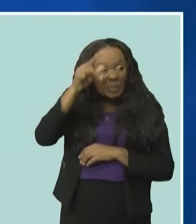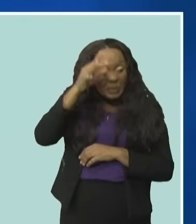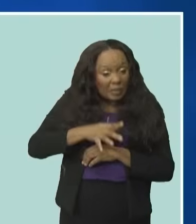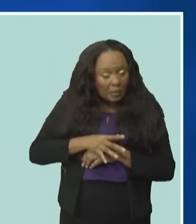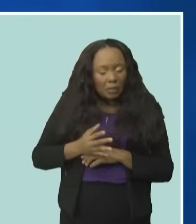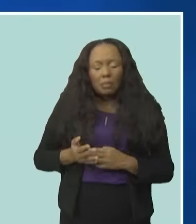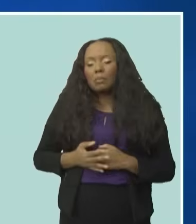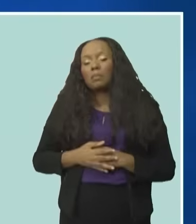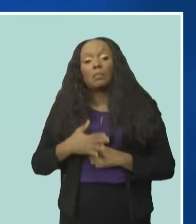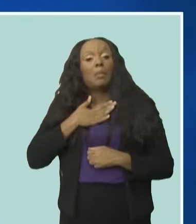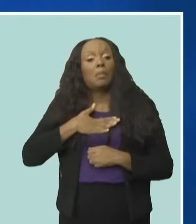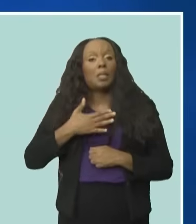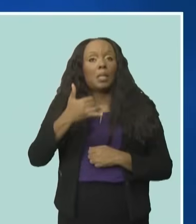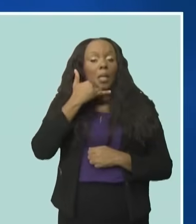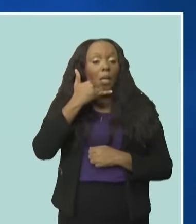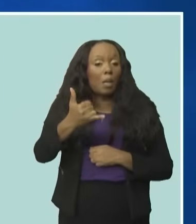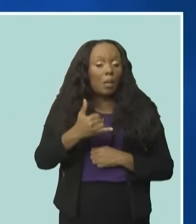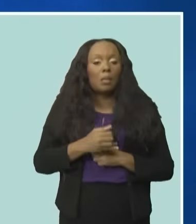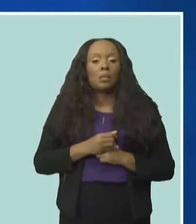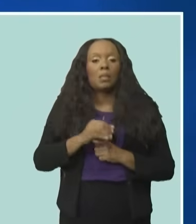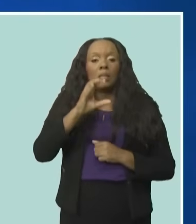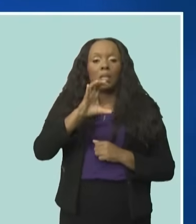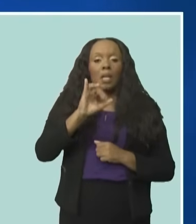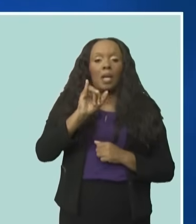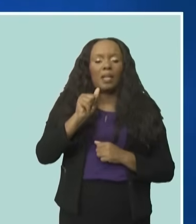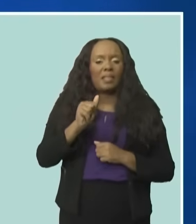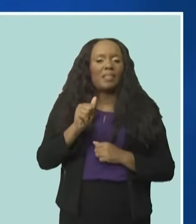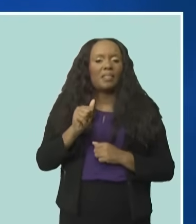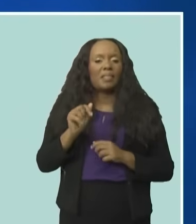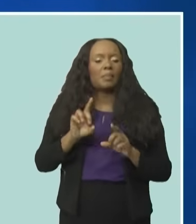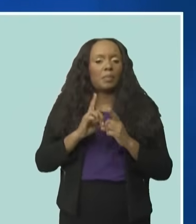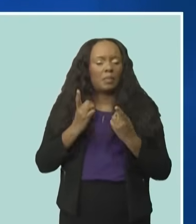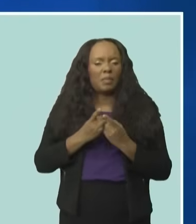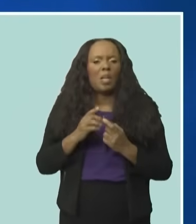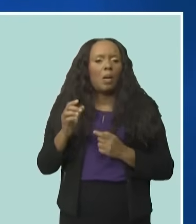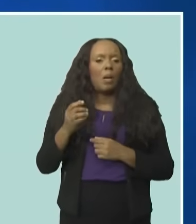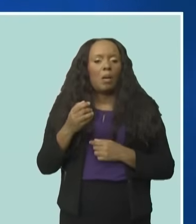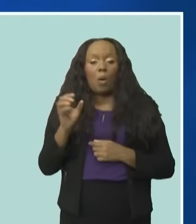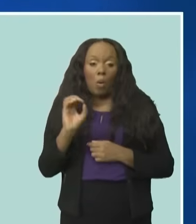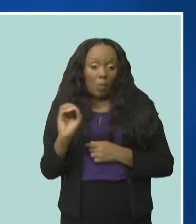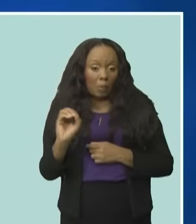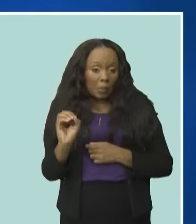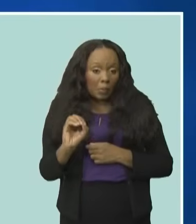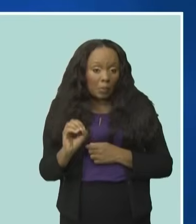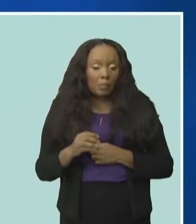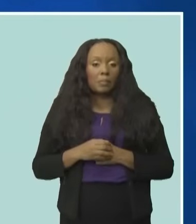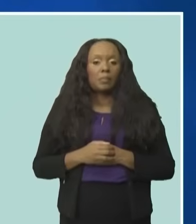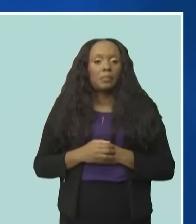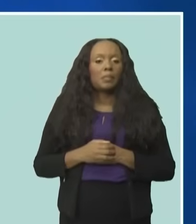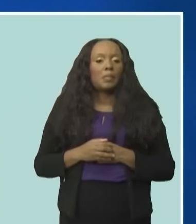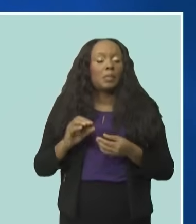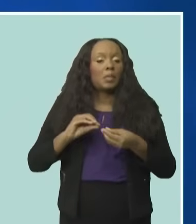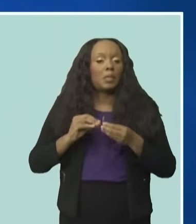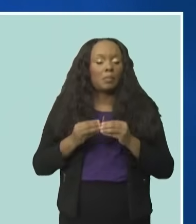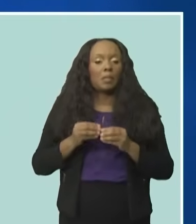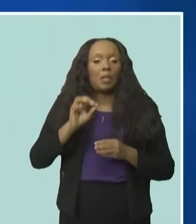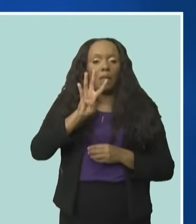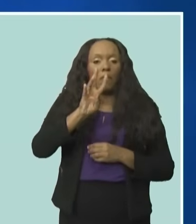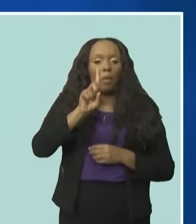Walrus is asked to contact the Criminal Investigations Department at the Oistins Police Station at telephone numbers